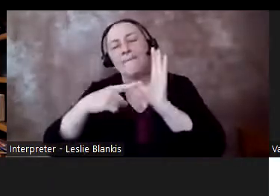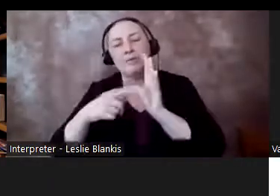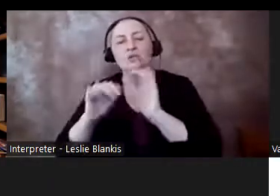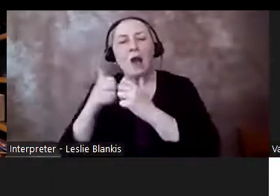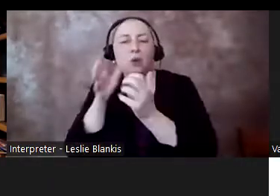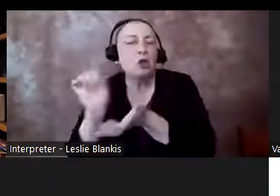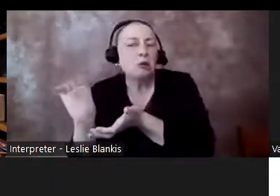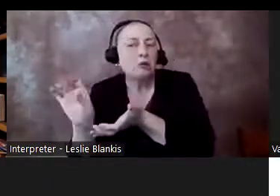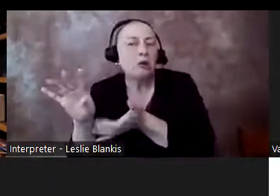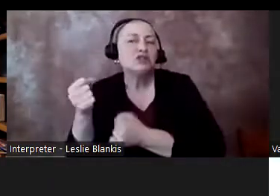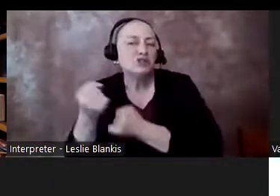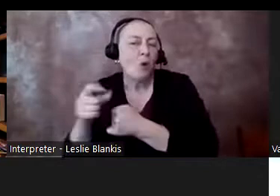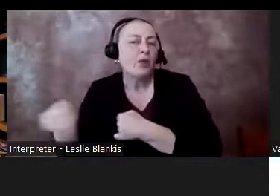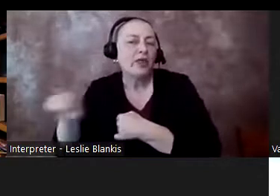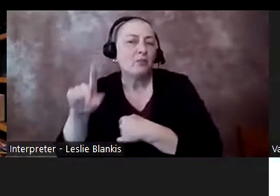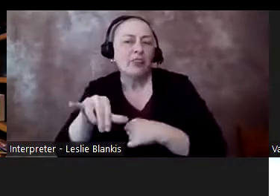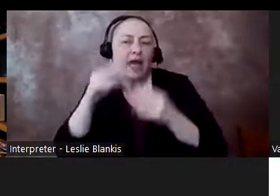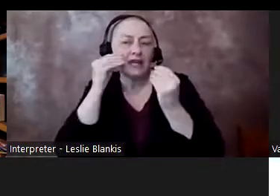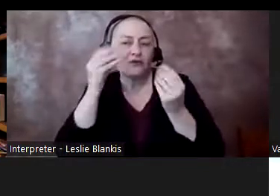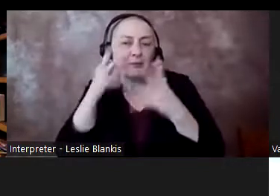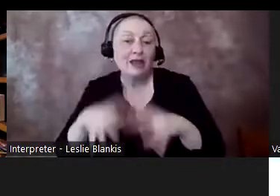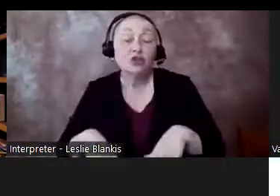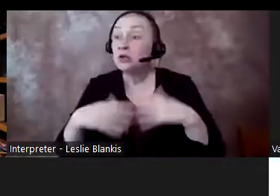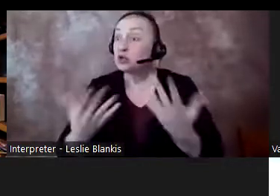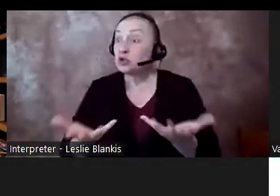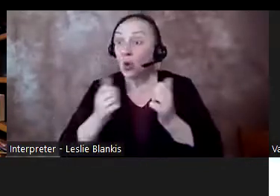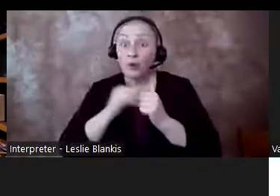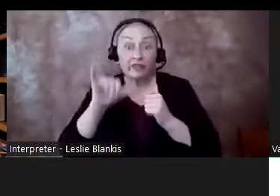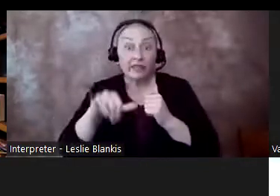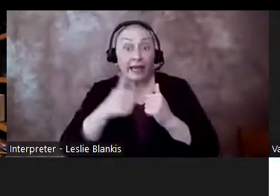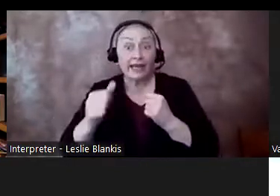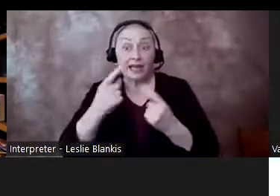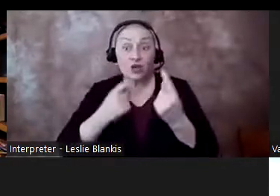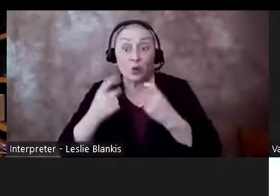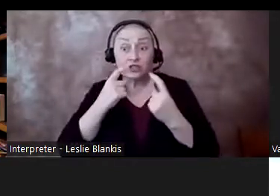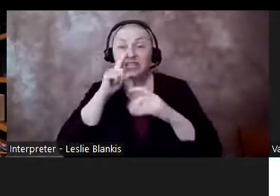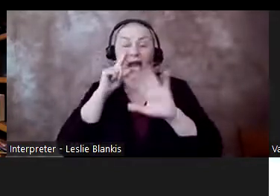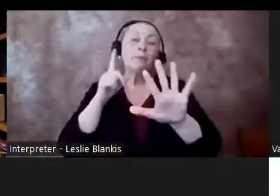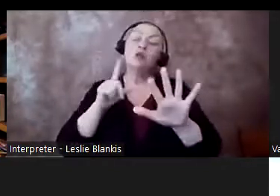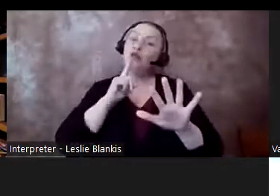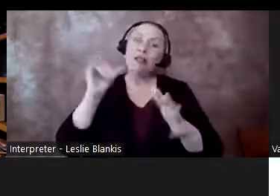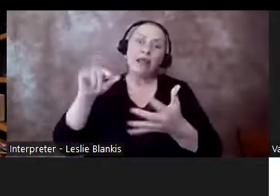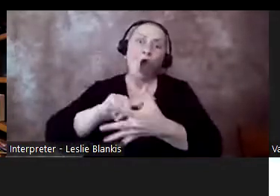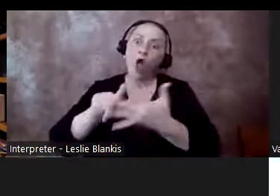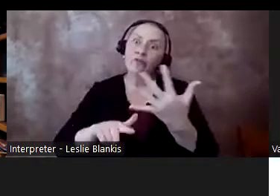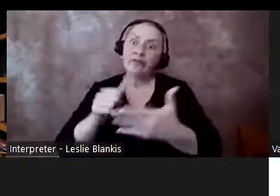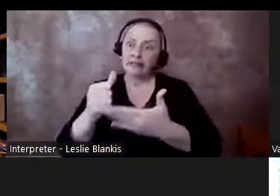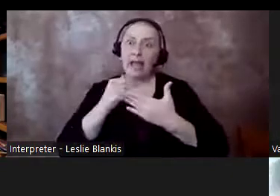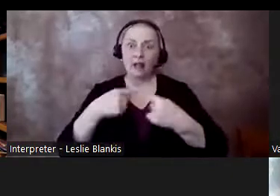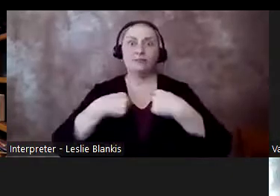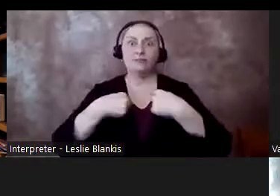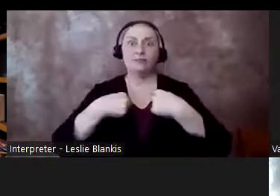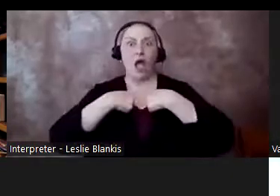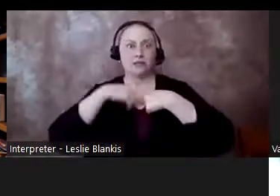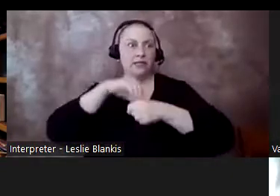that information. So with that, any questions about, and this is helping us also help us over